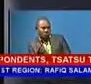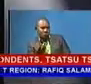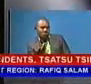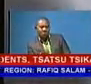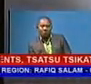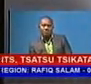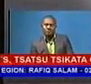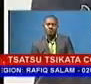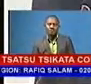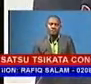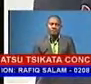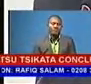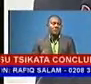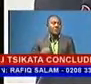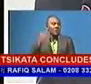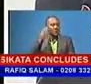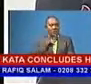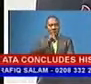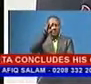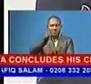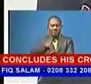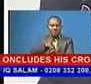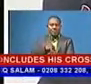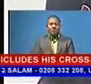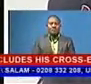it? I'd like to tender it in, my lord.